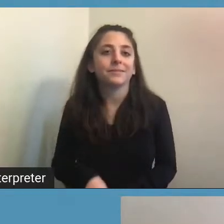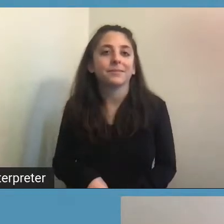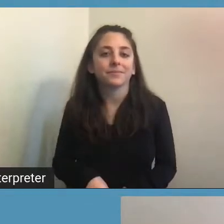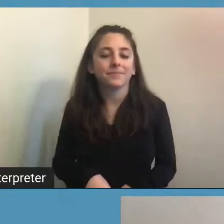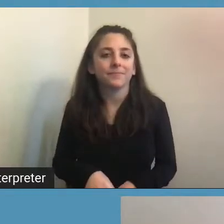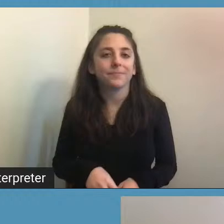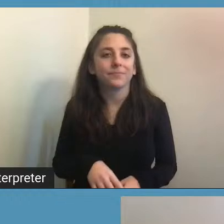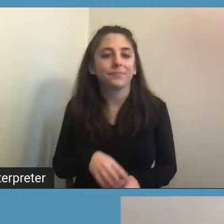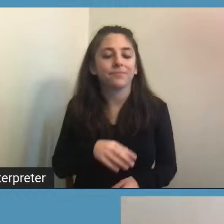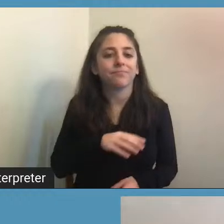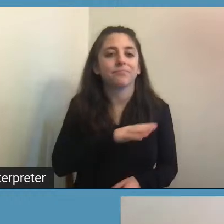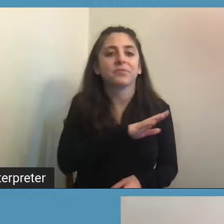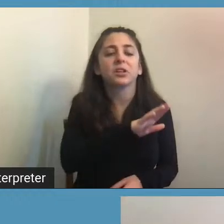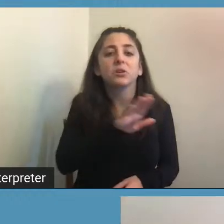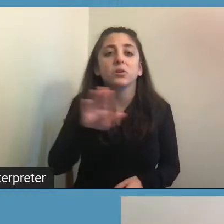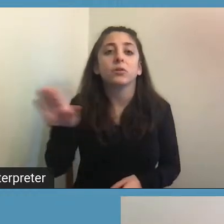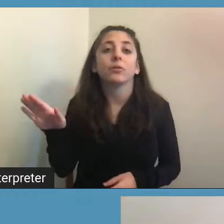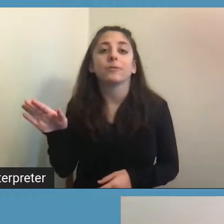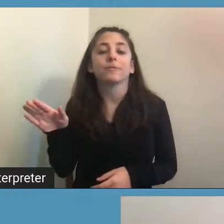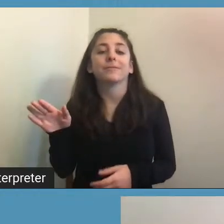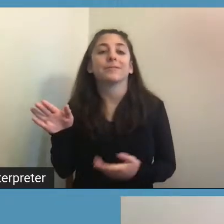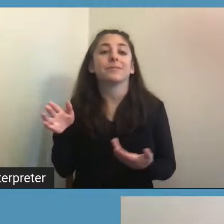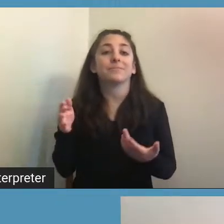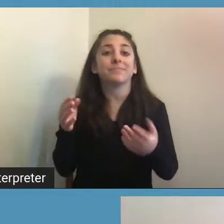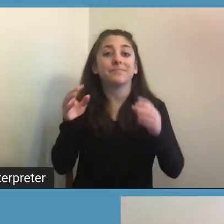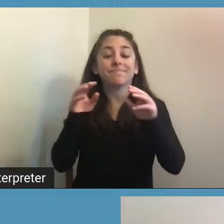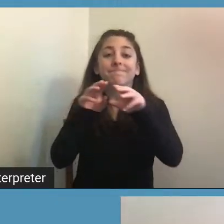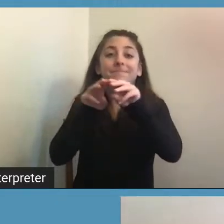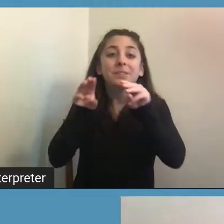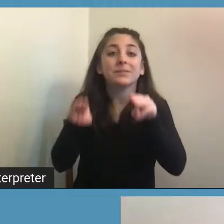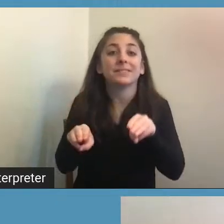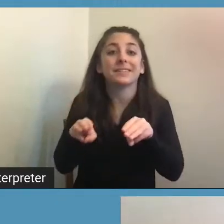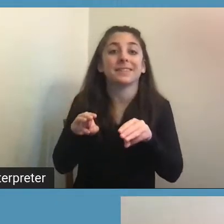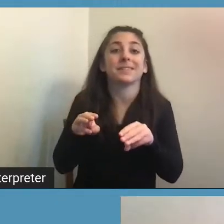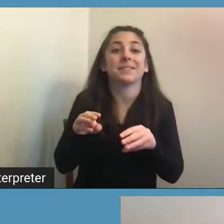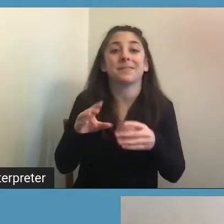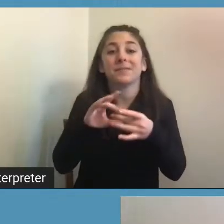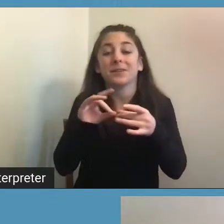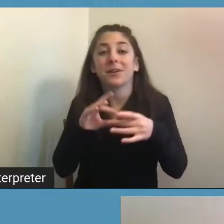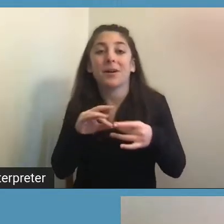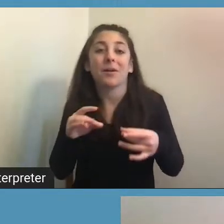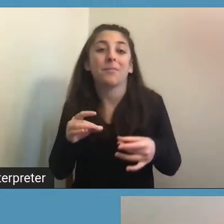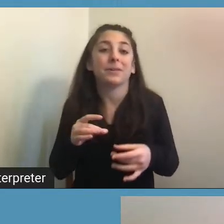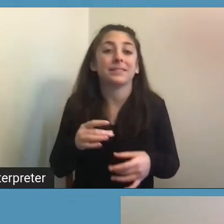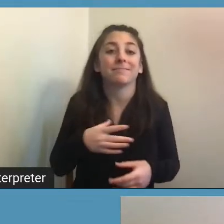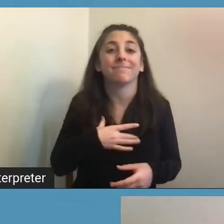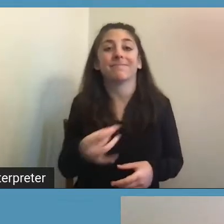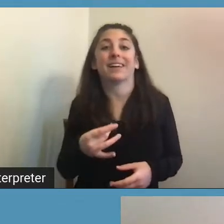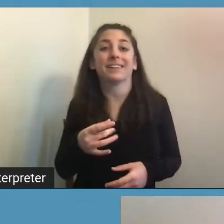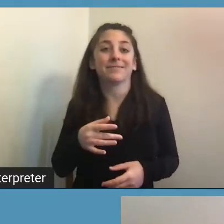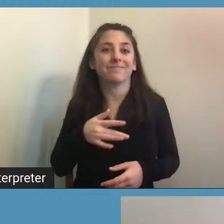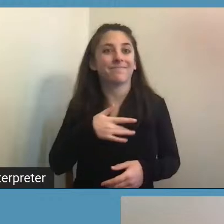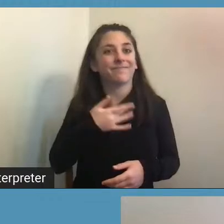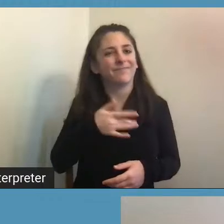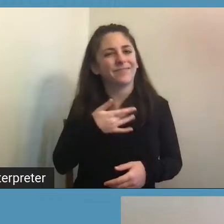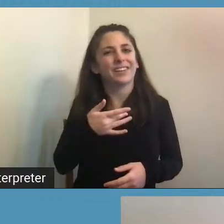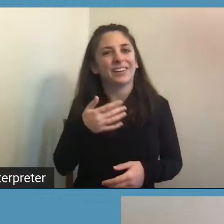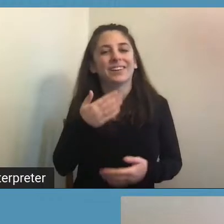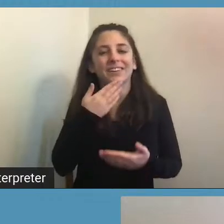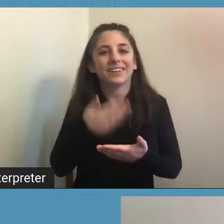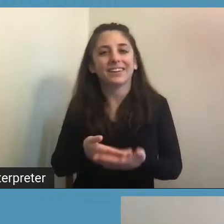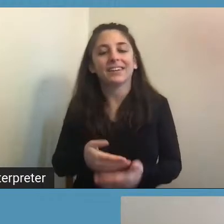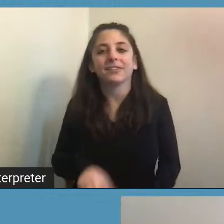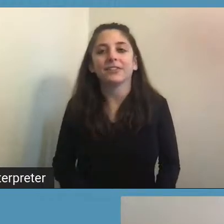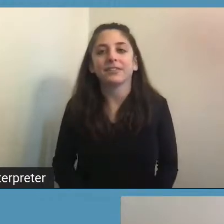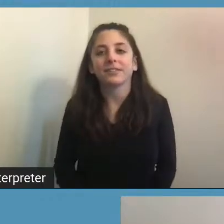museum just liked your comment and said thank you, or And like responded to you. Yeah, like it makes people feel really good. And I